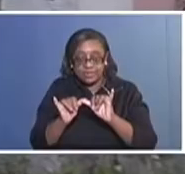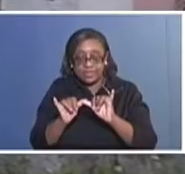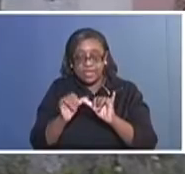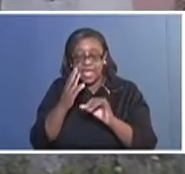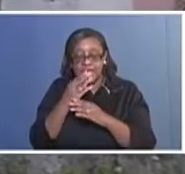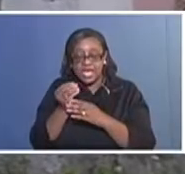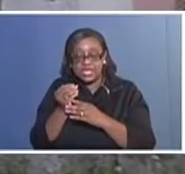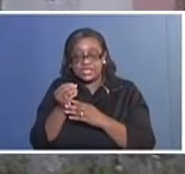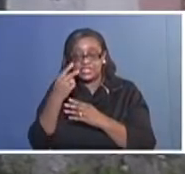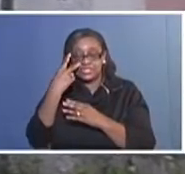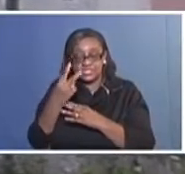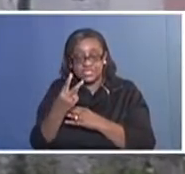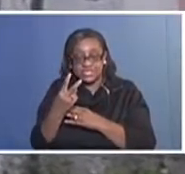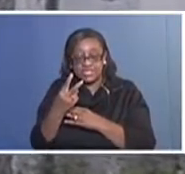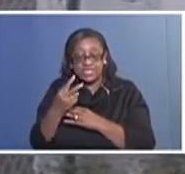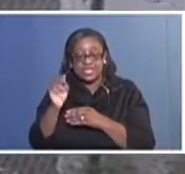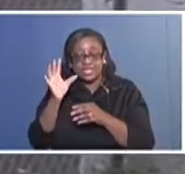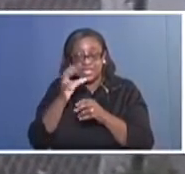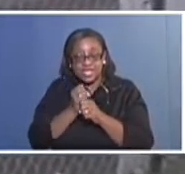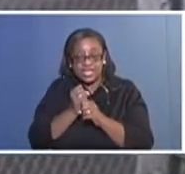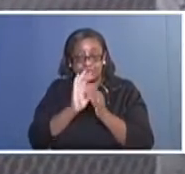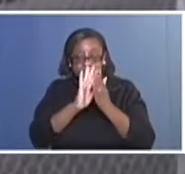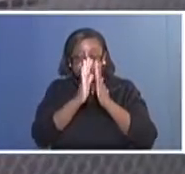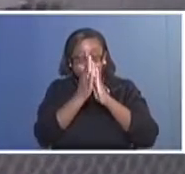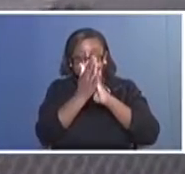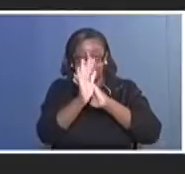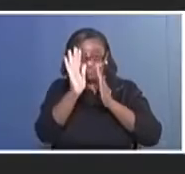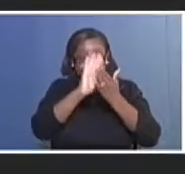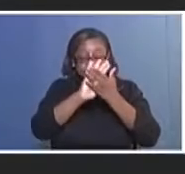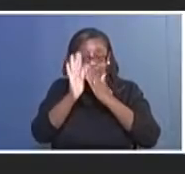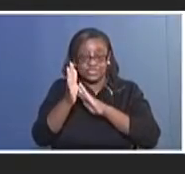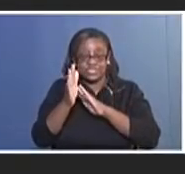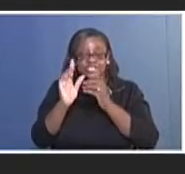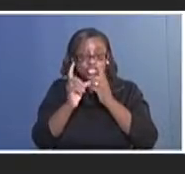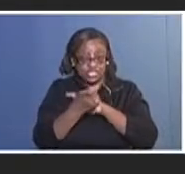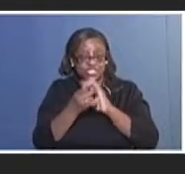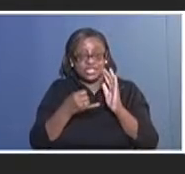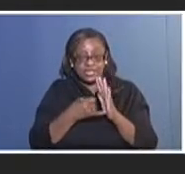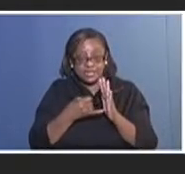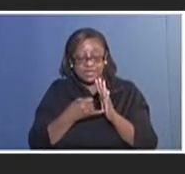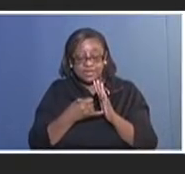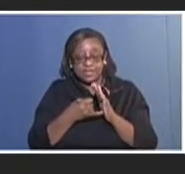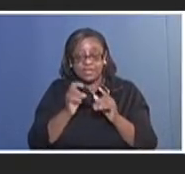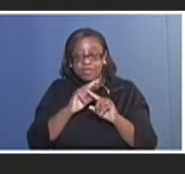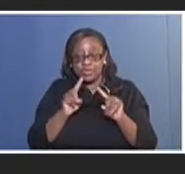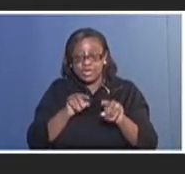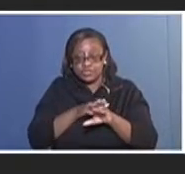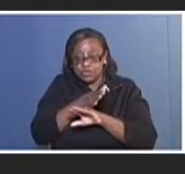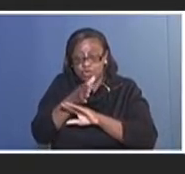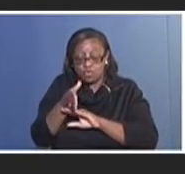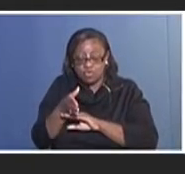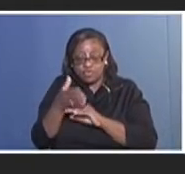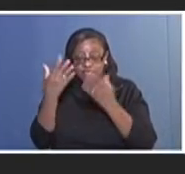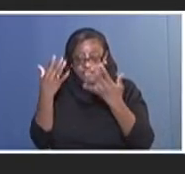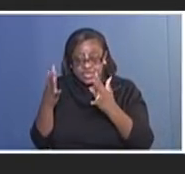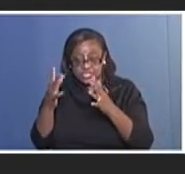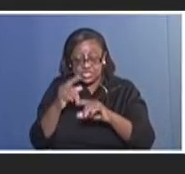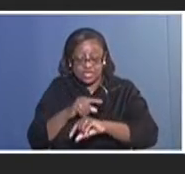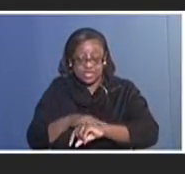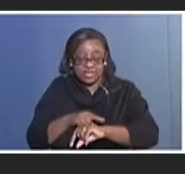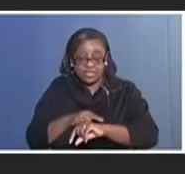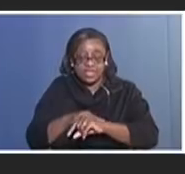which will see to significant cosmetic changes of the building's exterior. As for an overall completion date, project